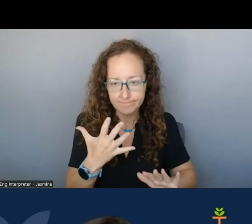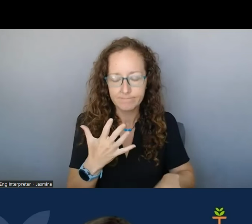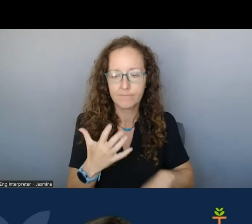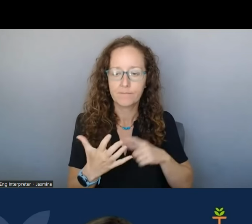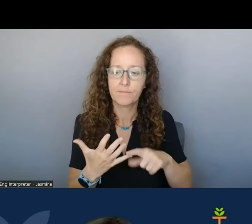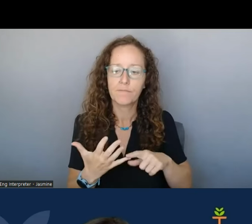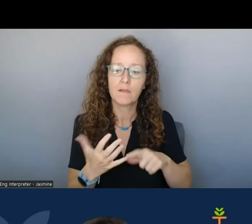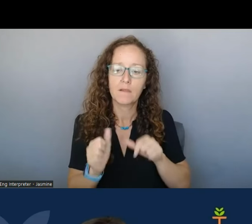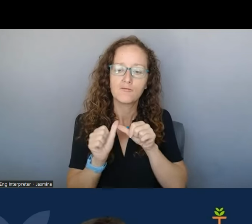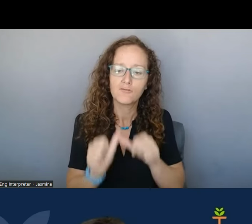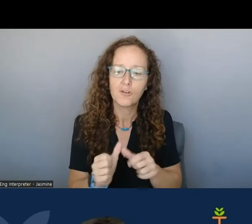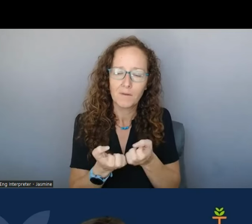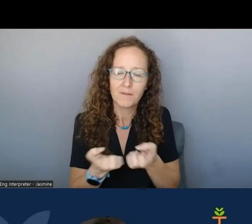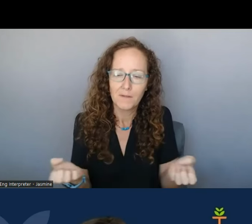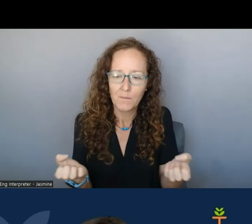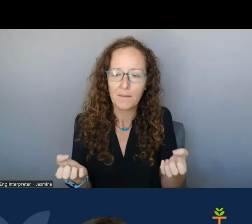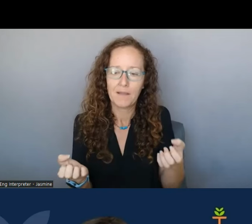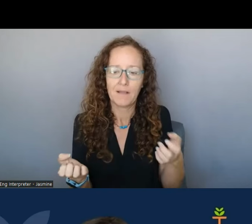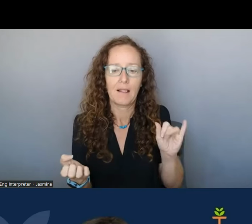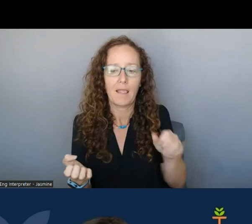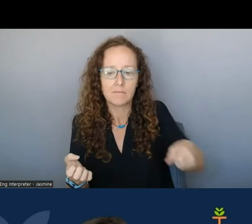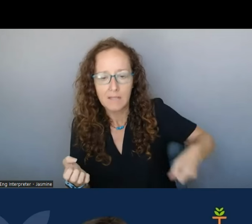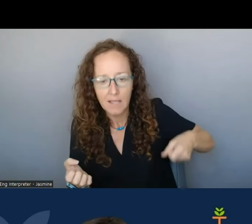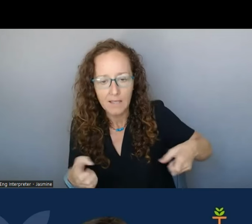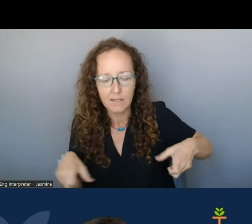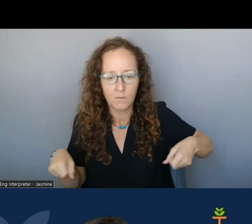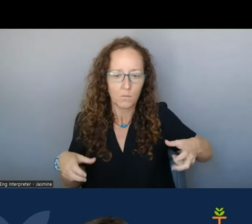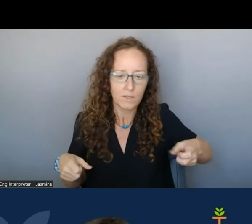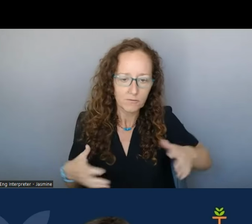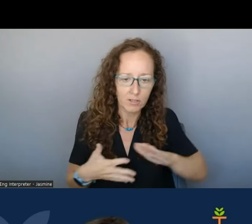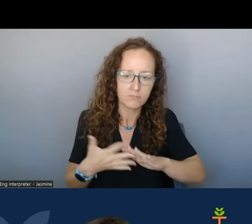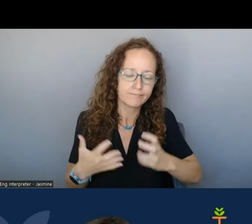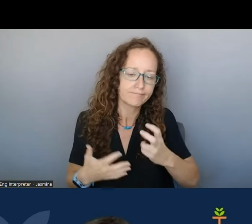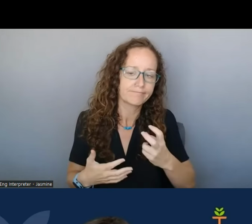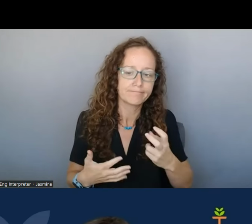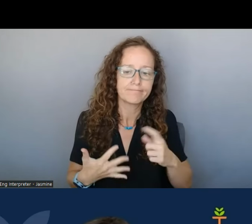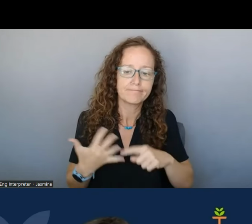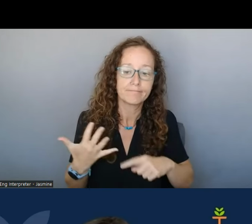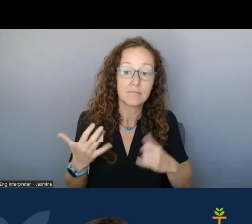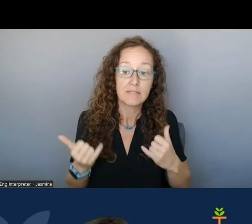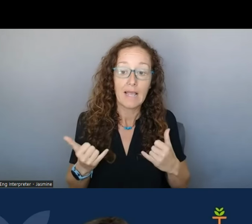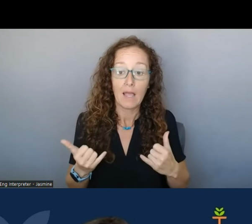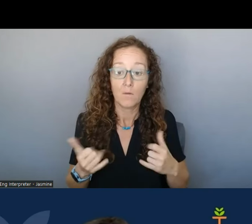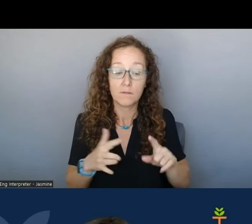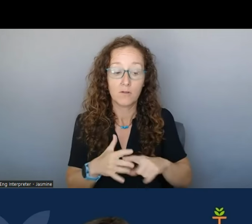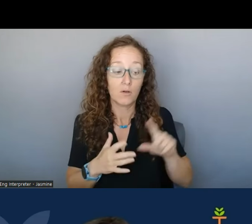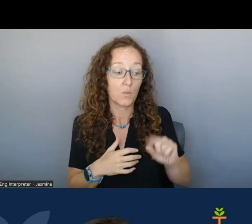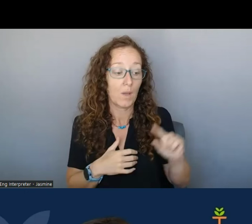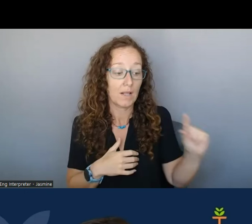in 2020, acupuncture is covered for lower back pain if you meet the requirements there.